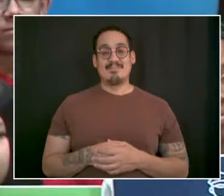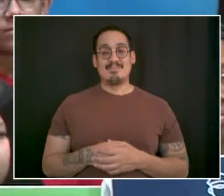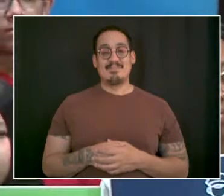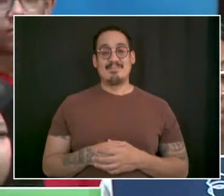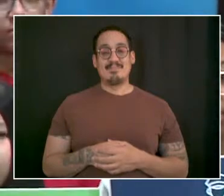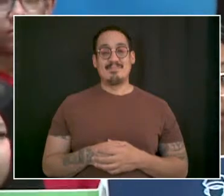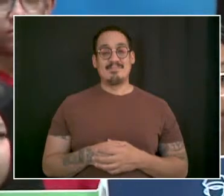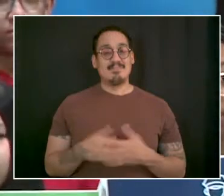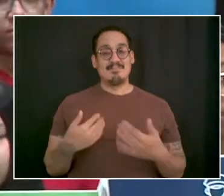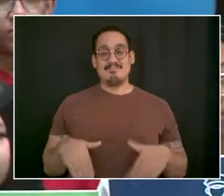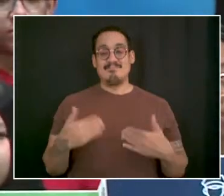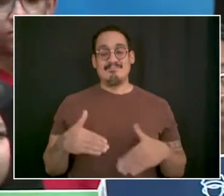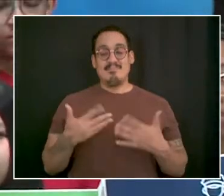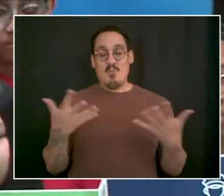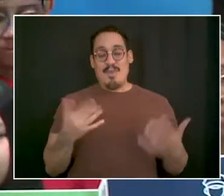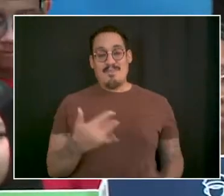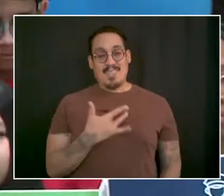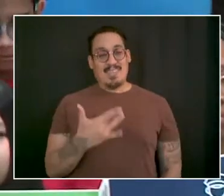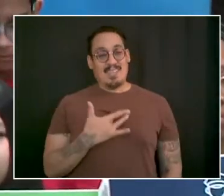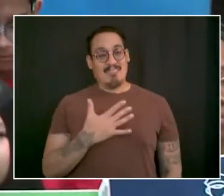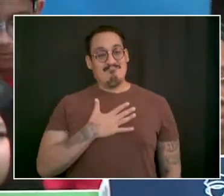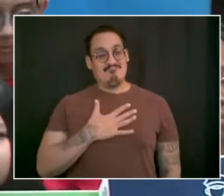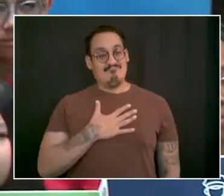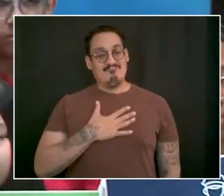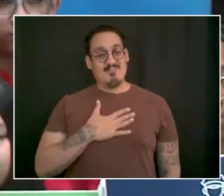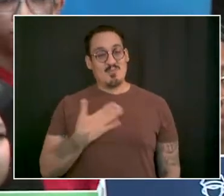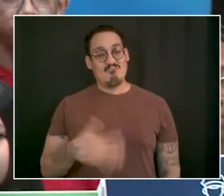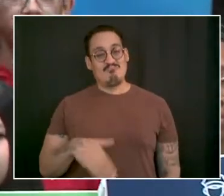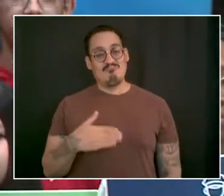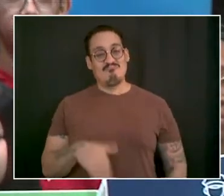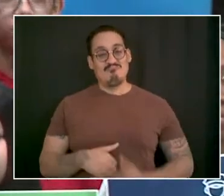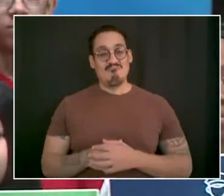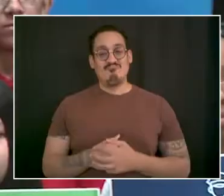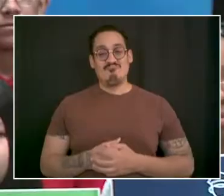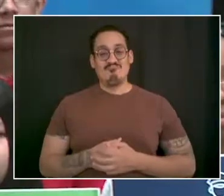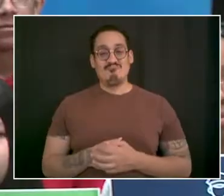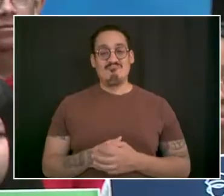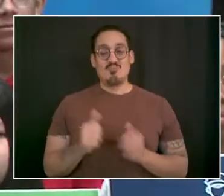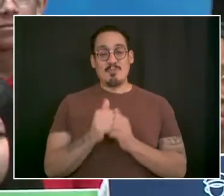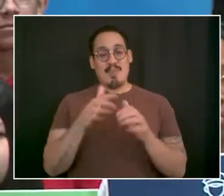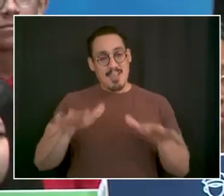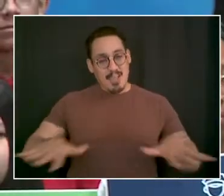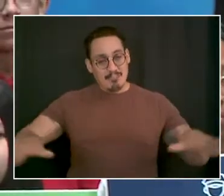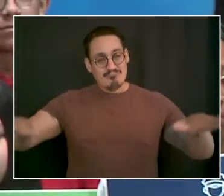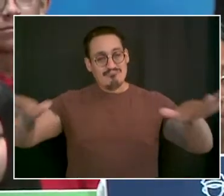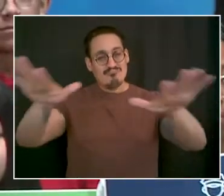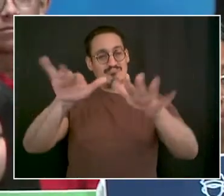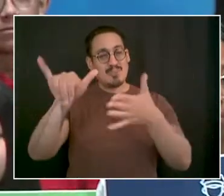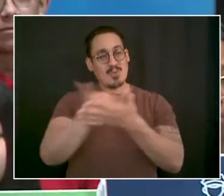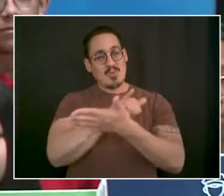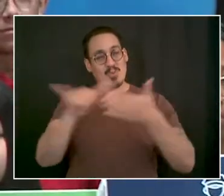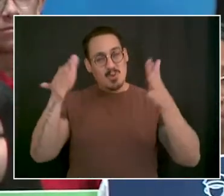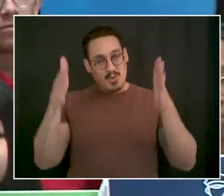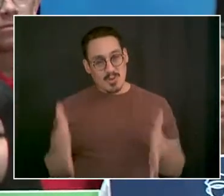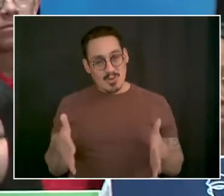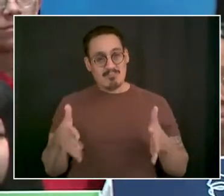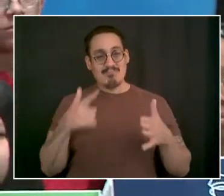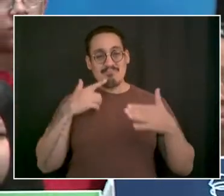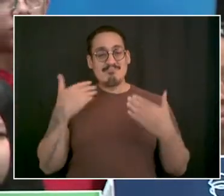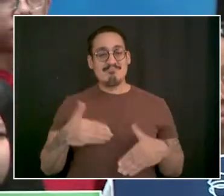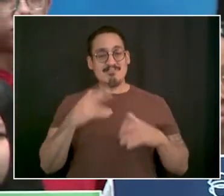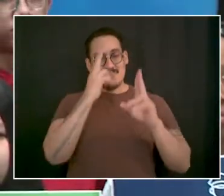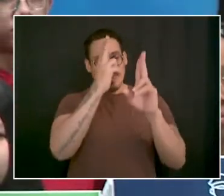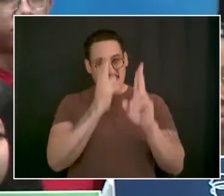What a feeling. And to my fellow New Yorkers, it is an honor to